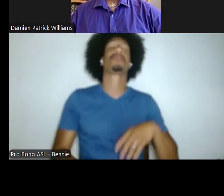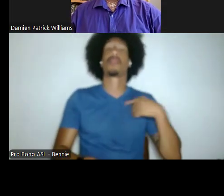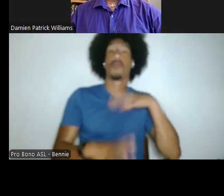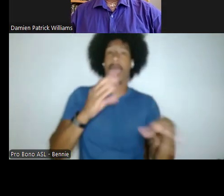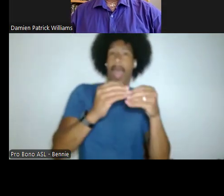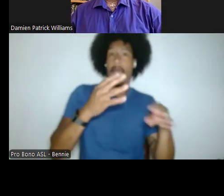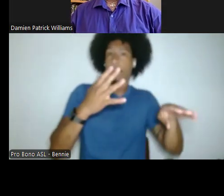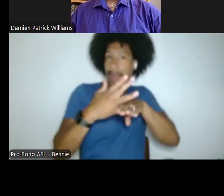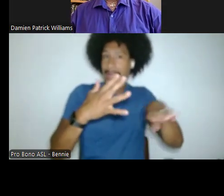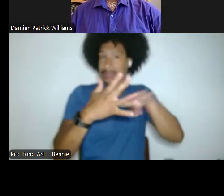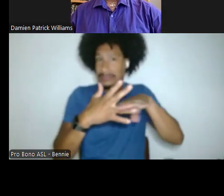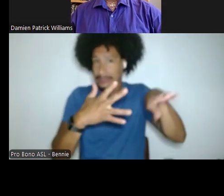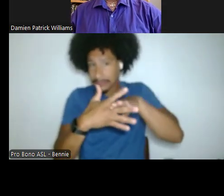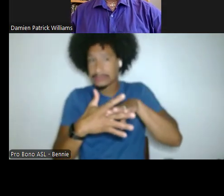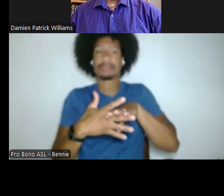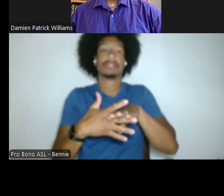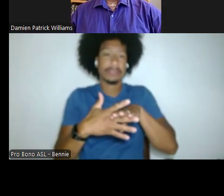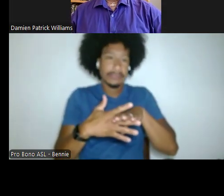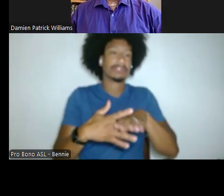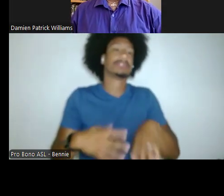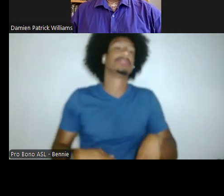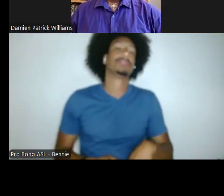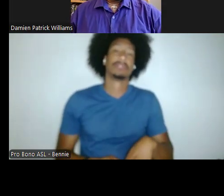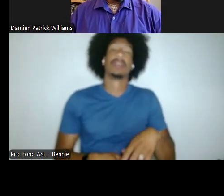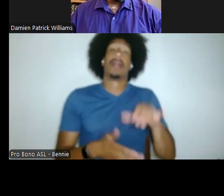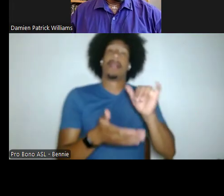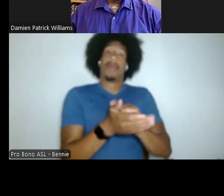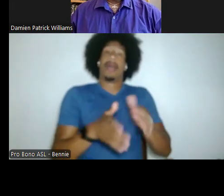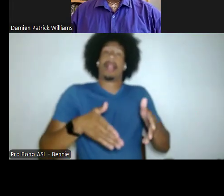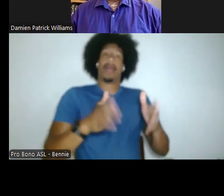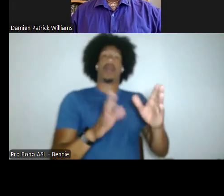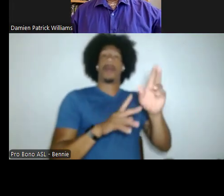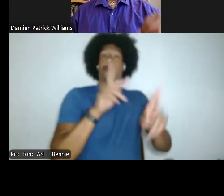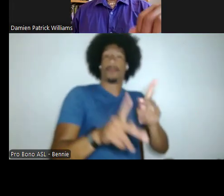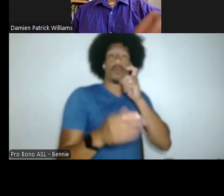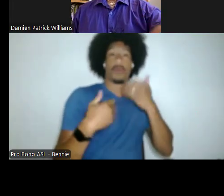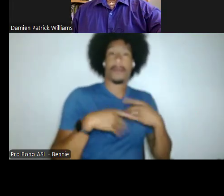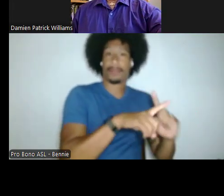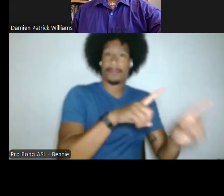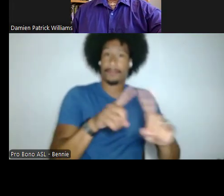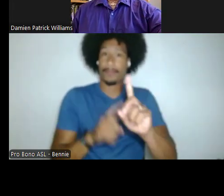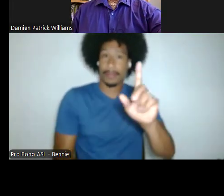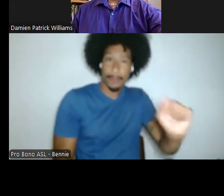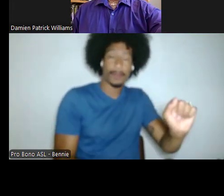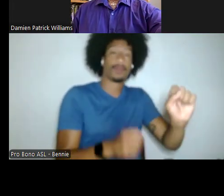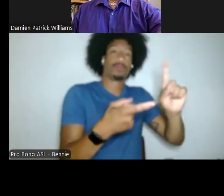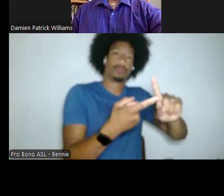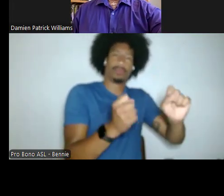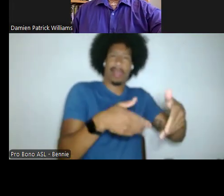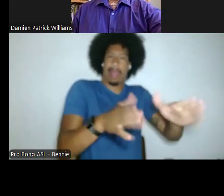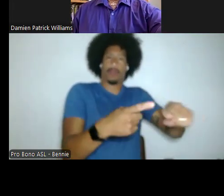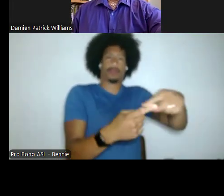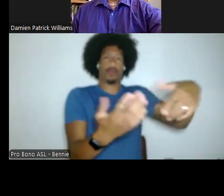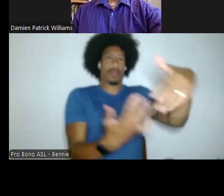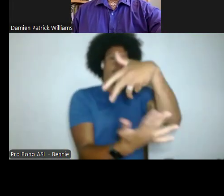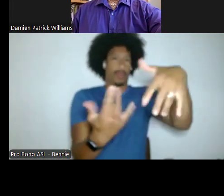in a way that allows different people of different disability types and multiple disabilities to interact with each other. We pay people